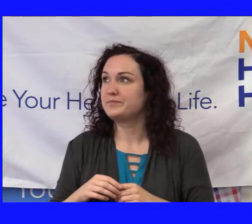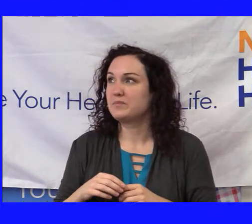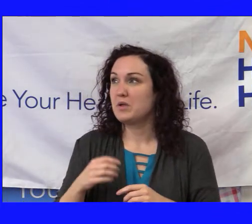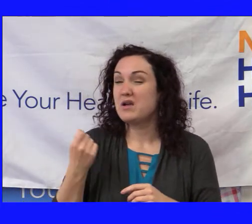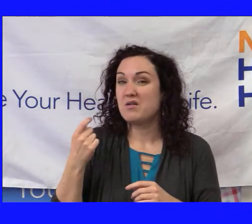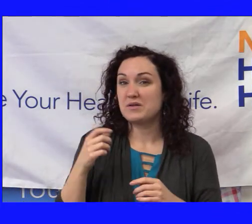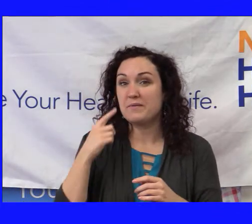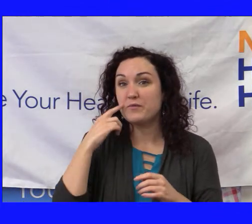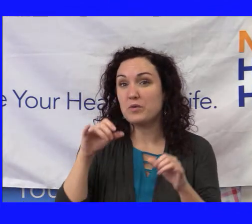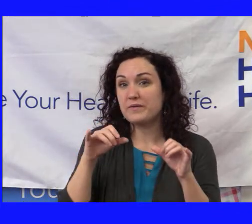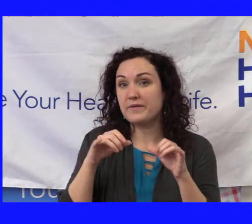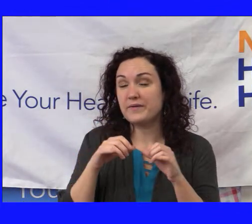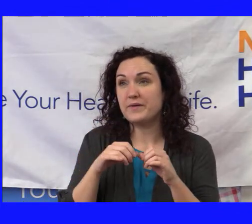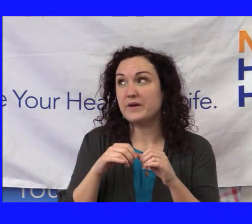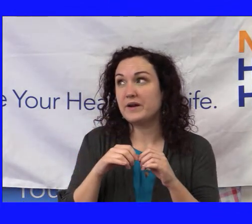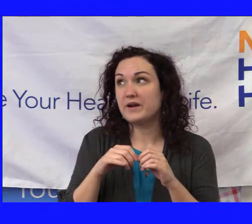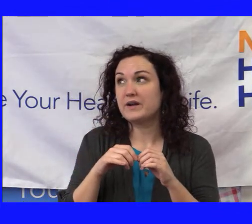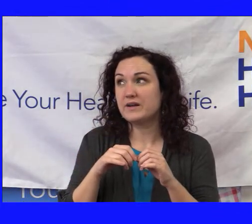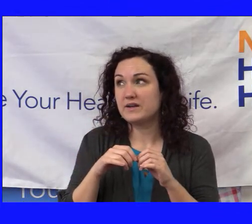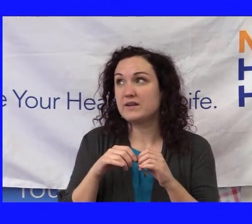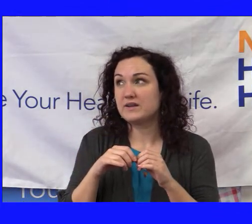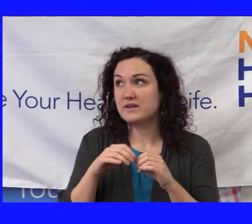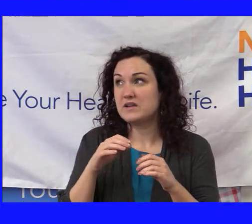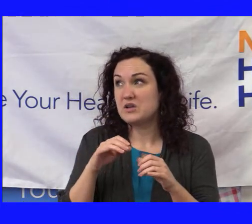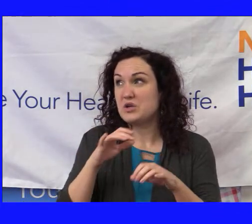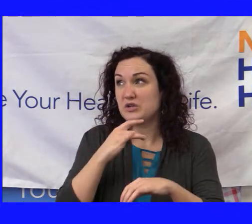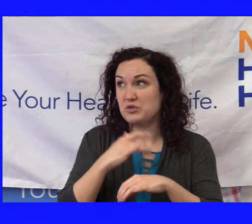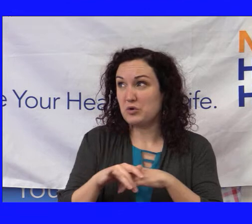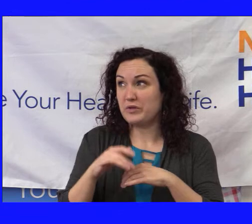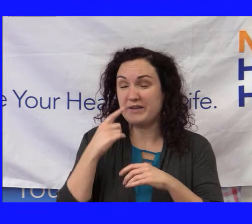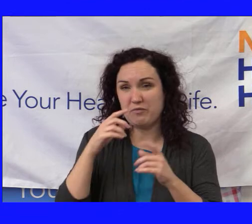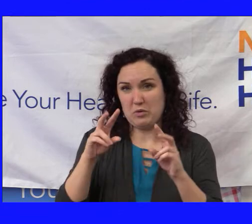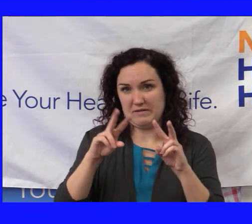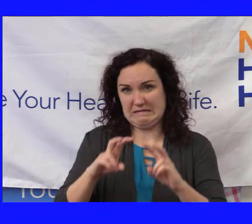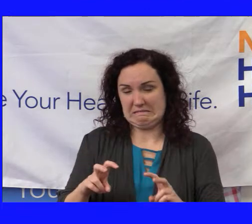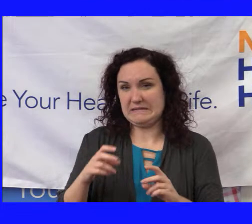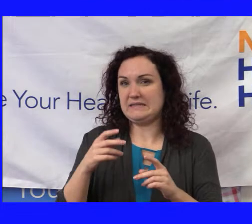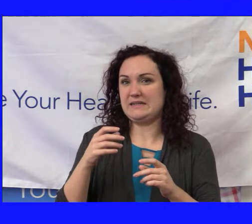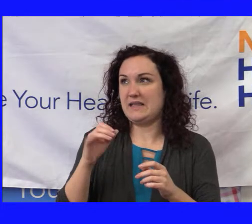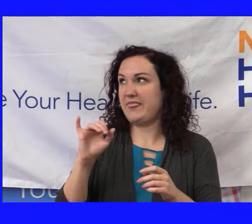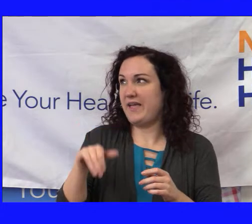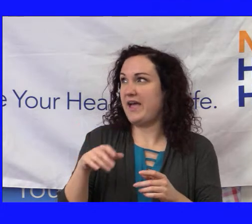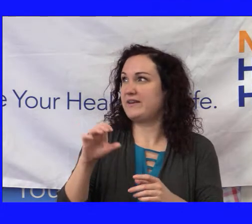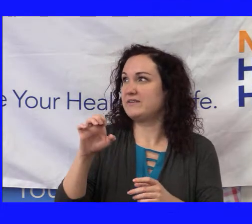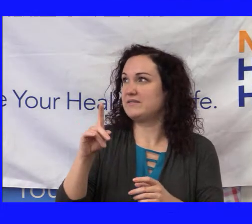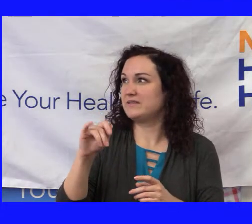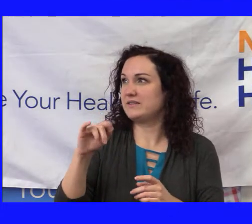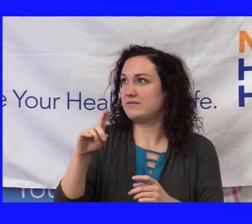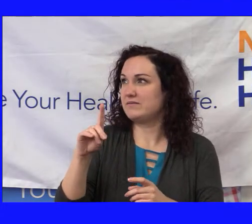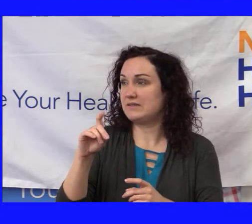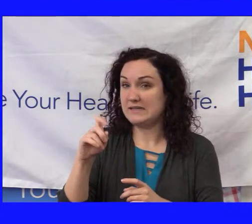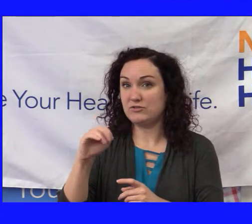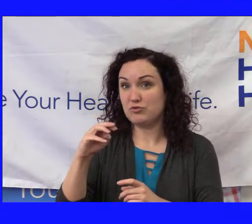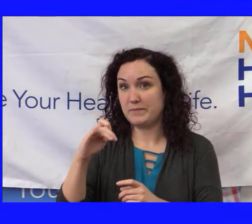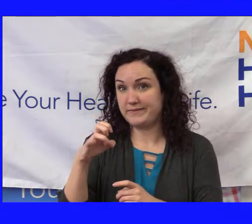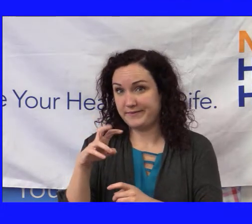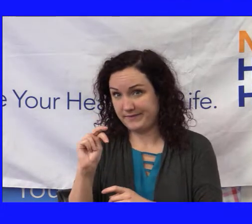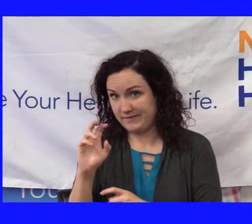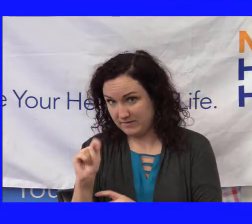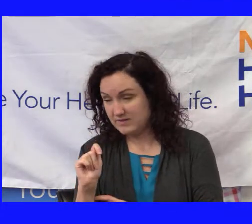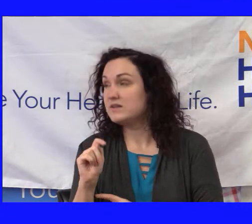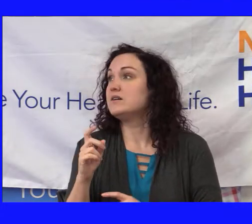terms of cystatin P, and it is a little early in terms of the measurement of that. But we do realize that our current practice of